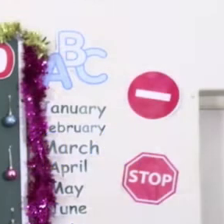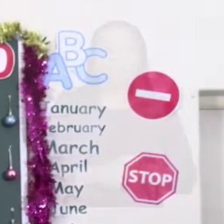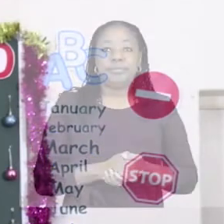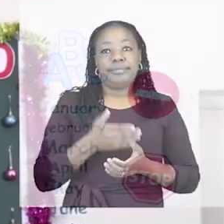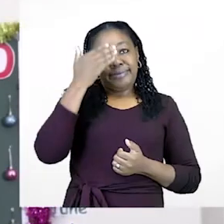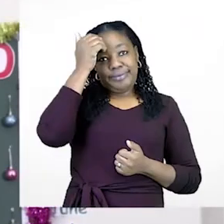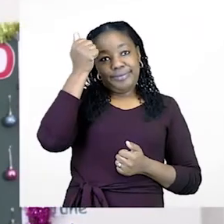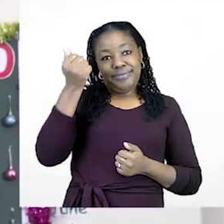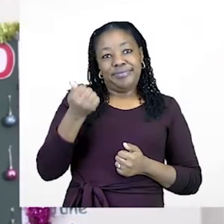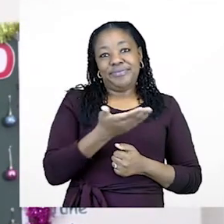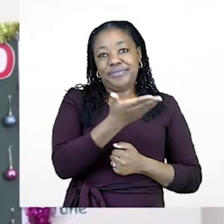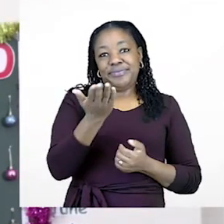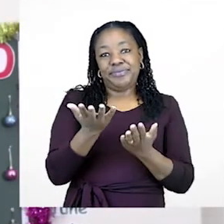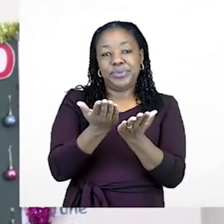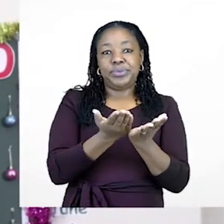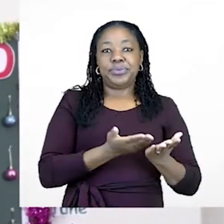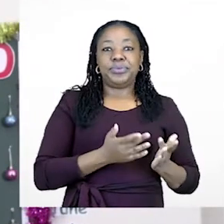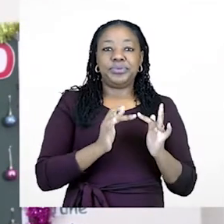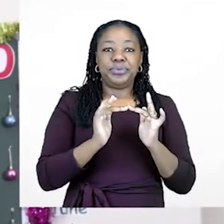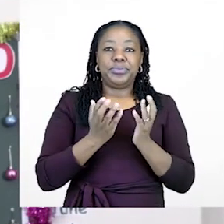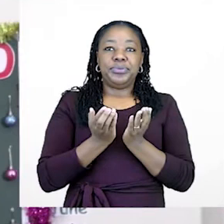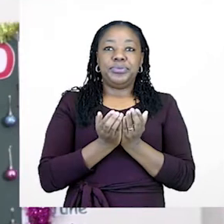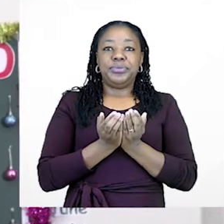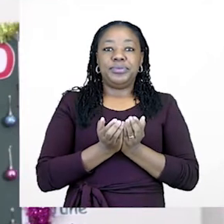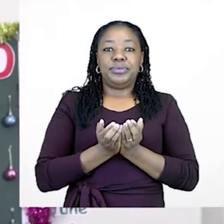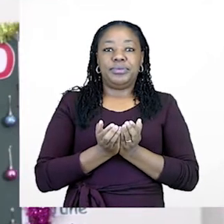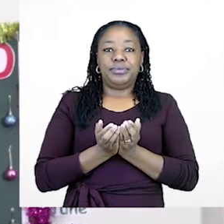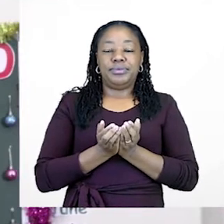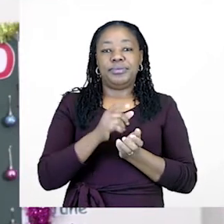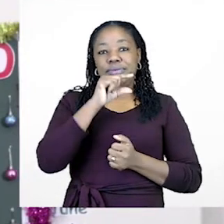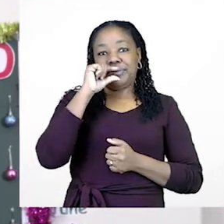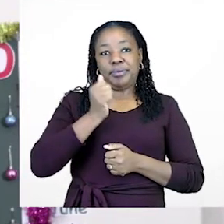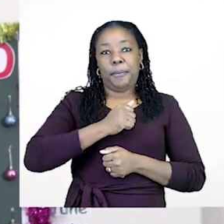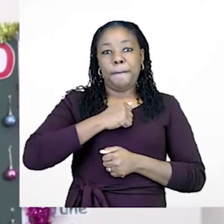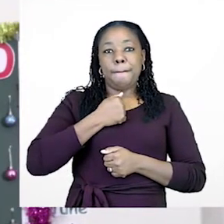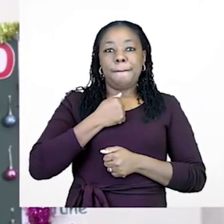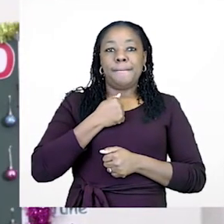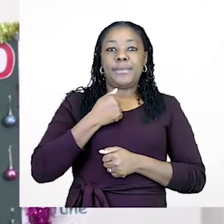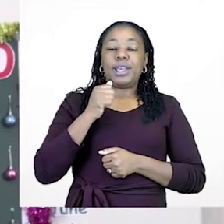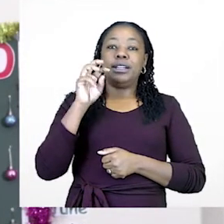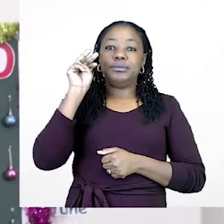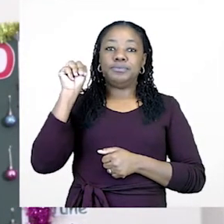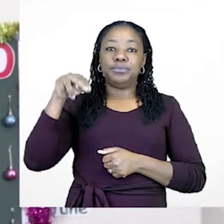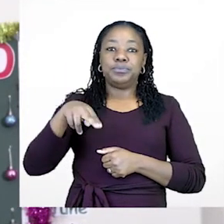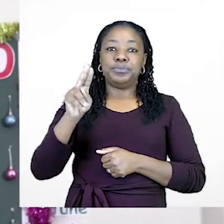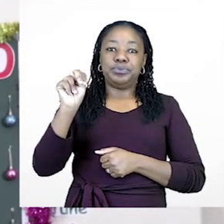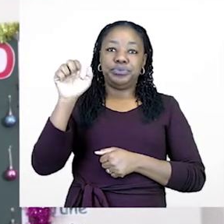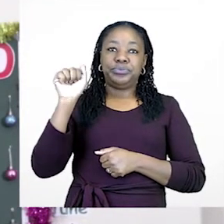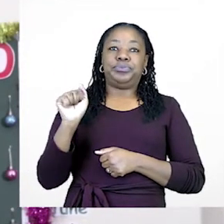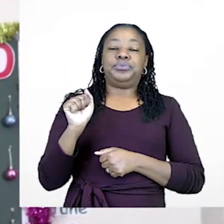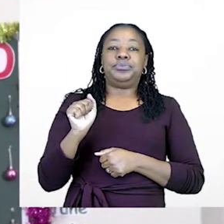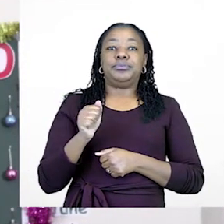Hi everyone and welcome to My Zone Online School. My name is Teacher Mutsa and thank you so much